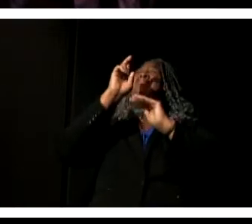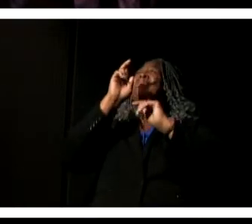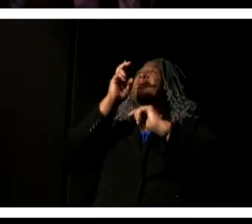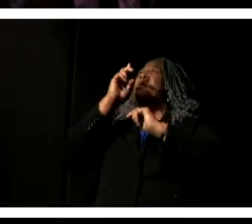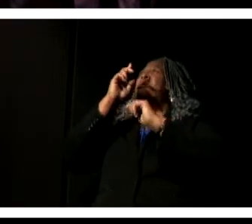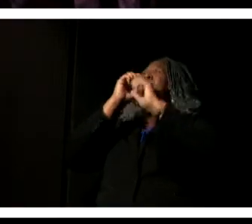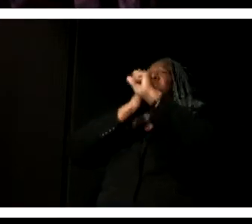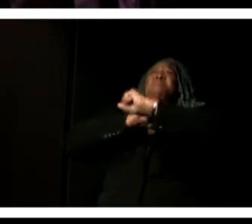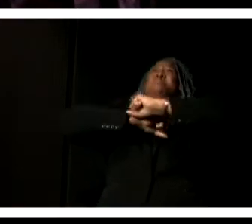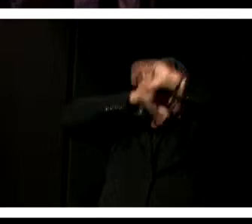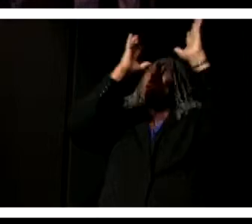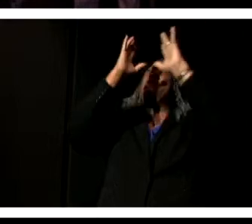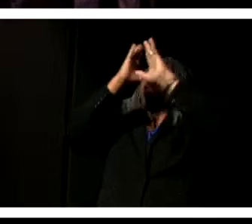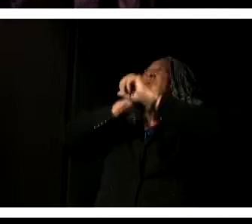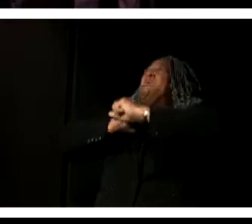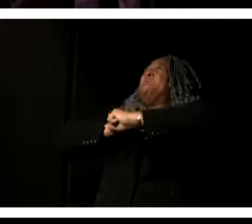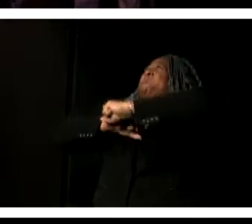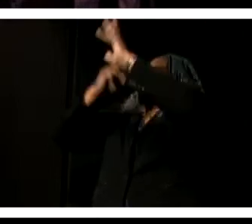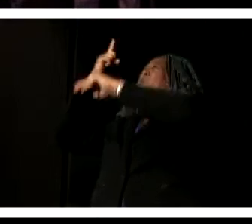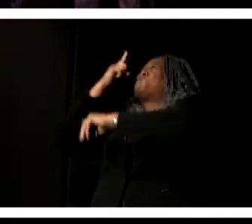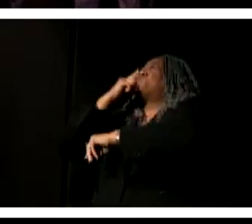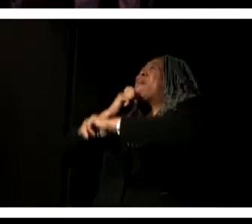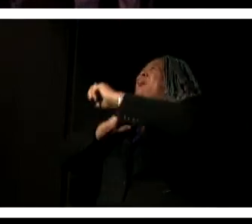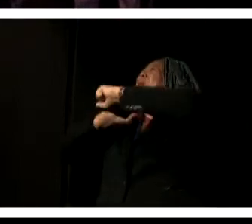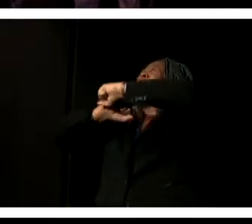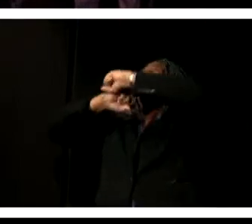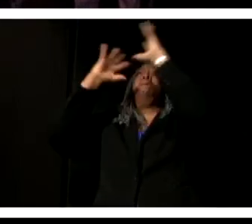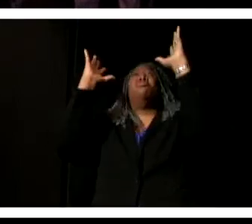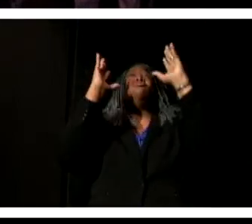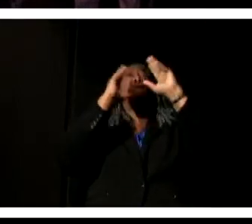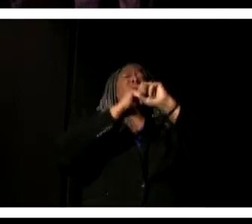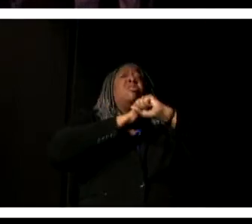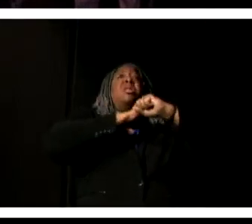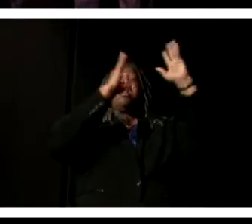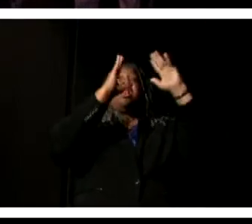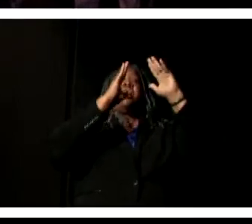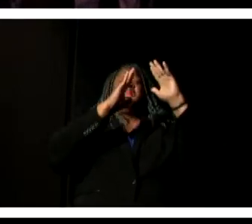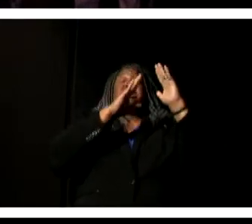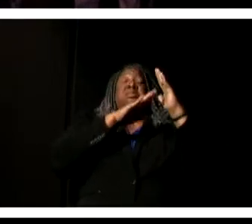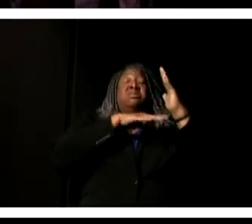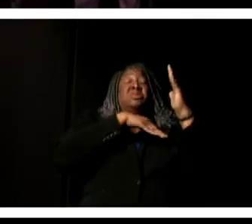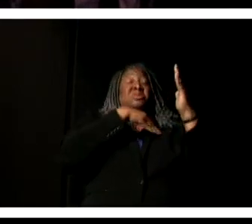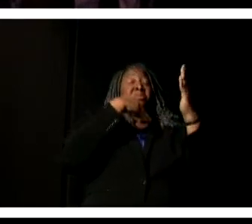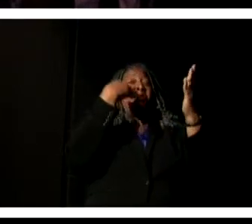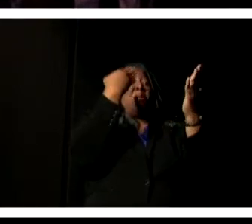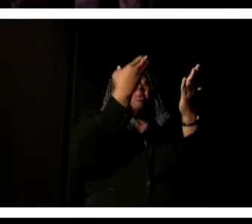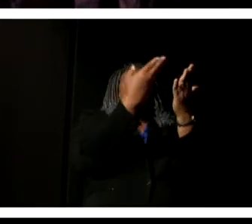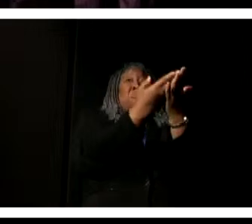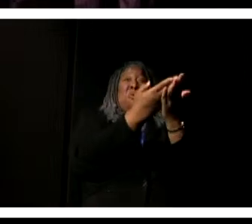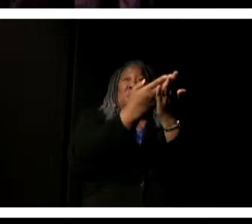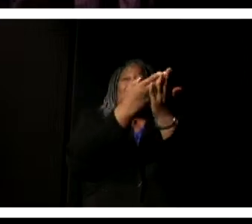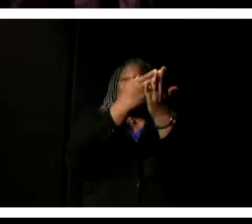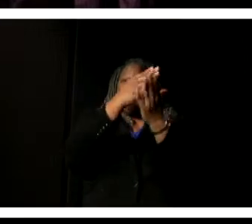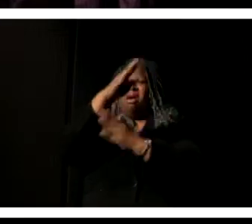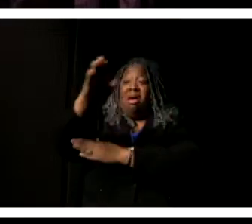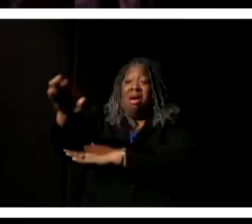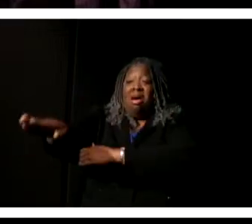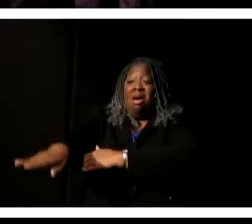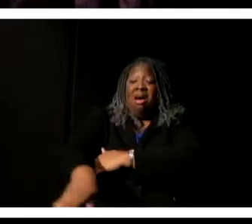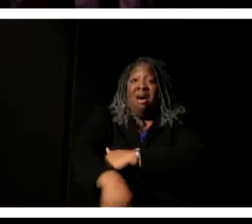bombs bursting in air, gave proof through